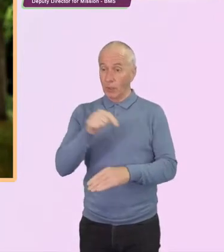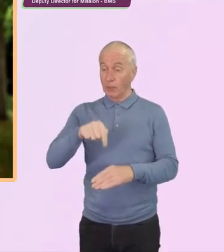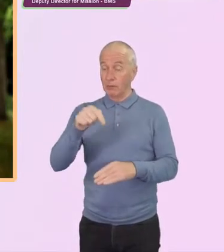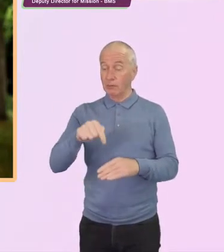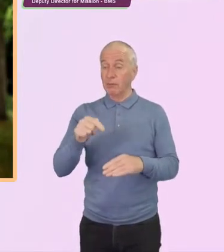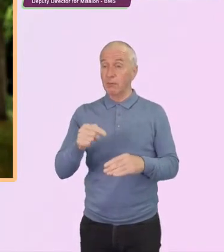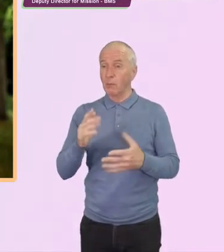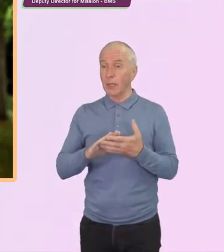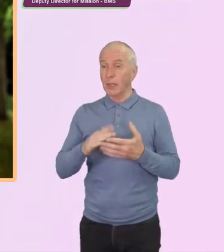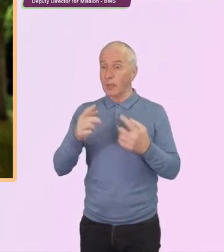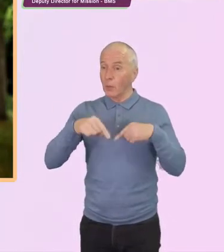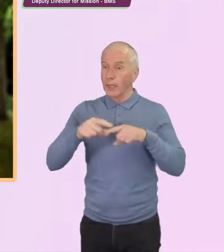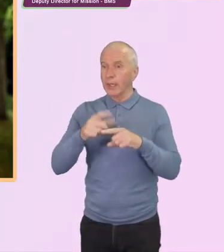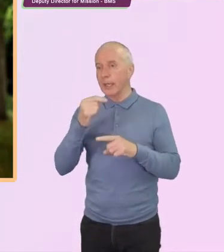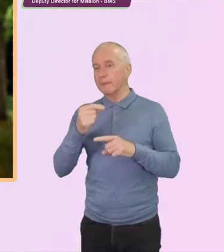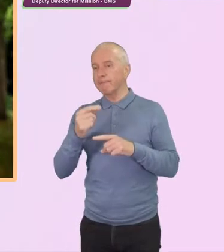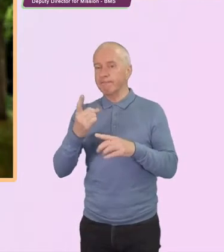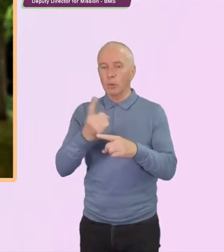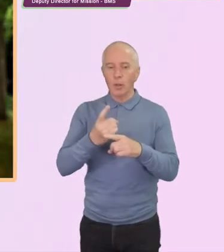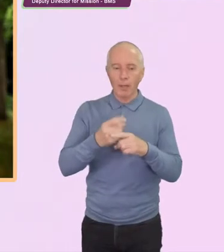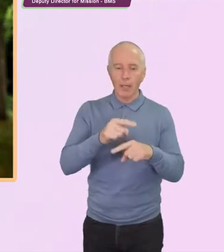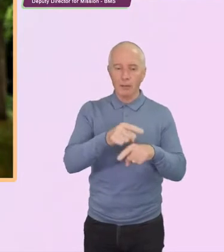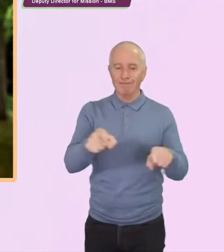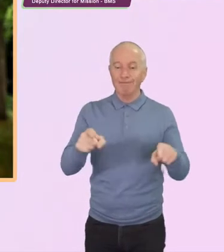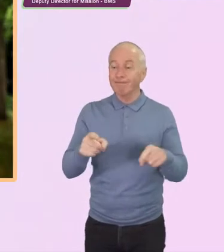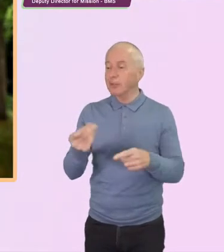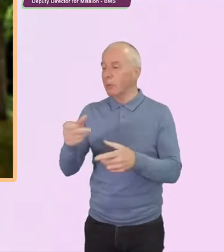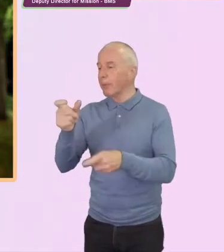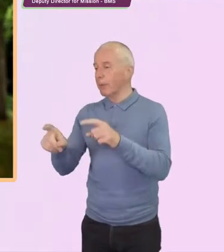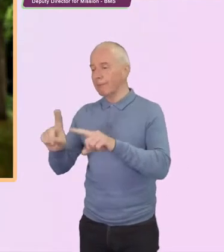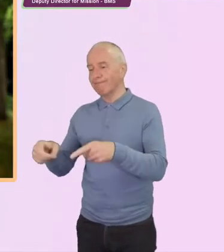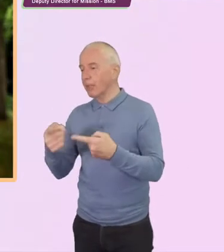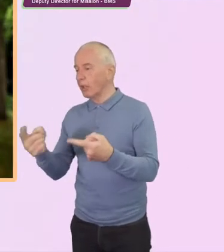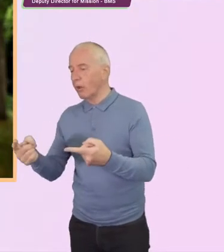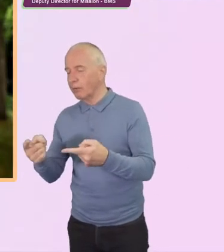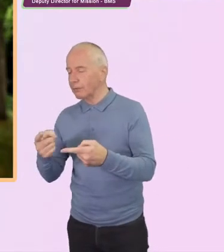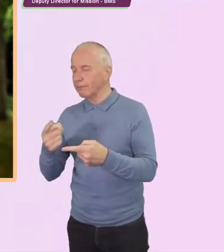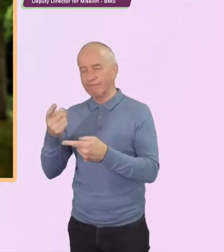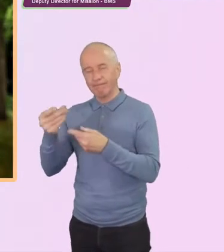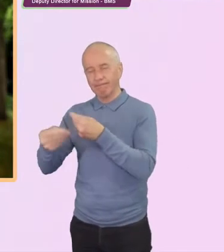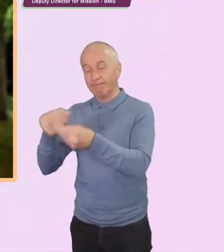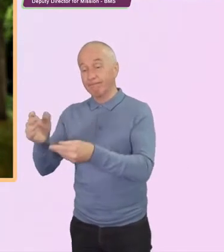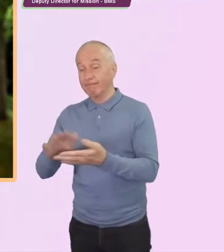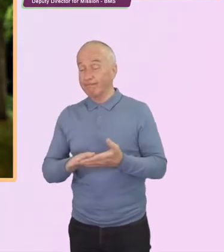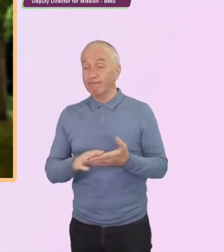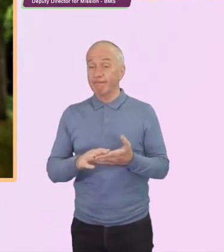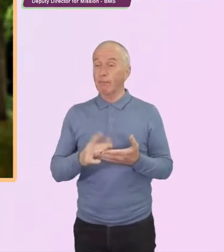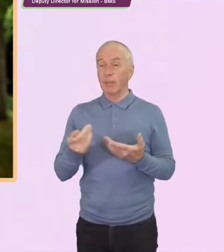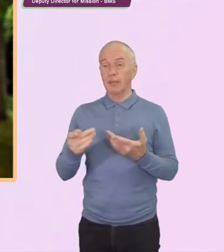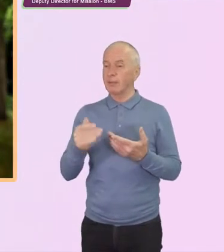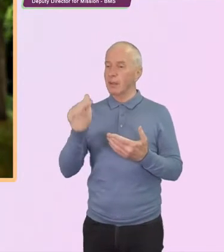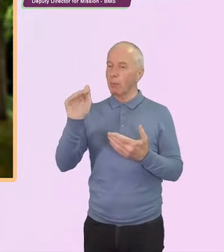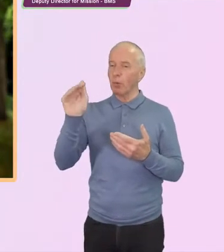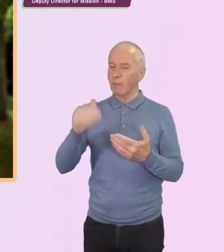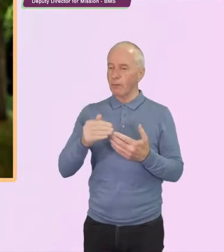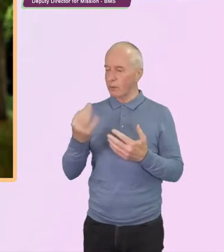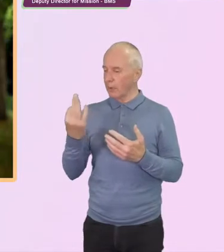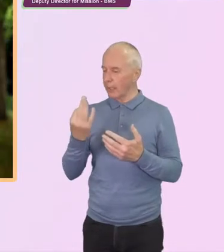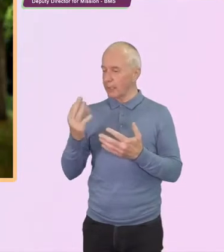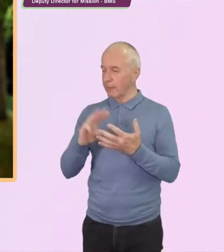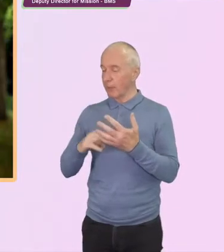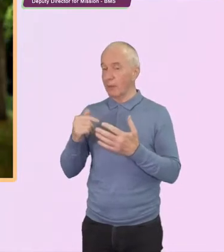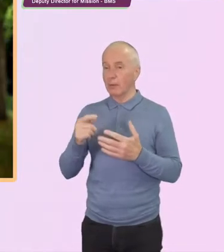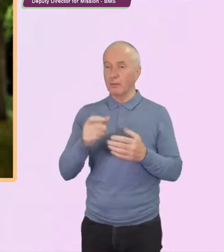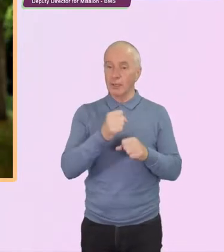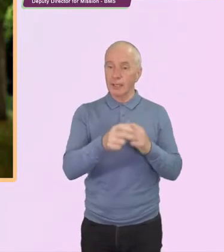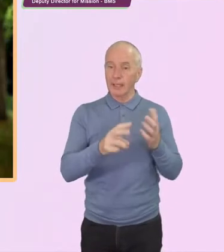can talk about. There's others that we can't, who have gone overseas in the last 18 months. Gareth and Bethan Shrumsole